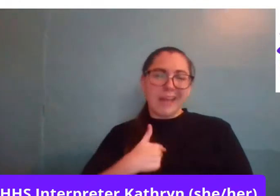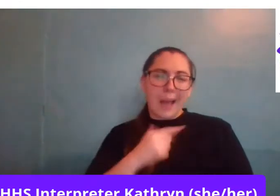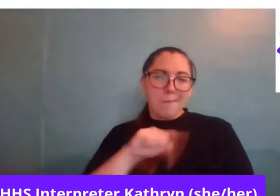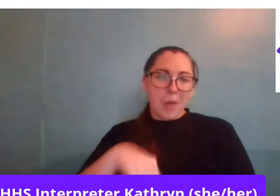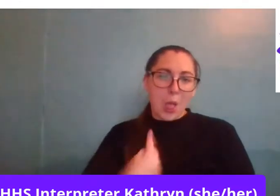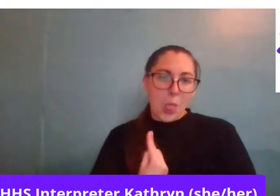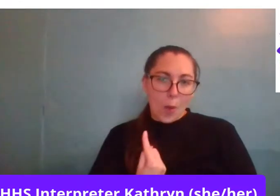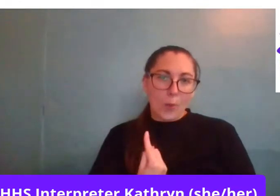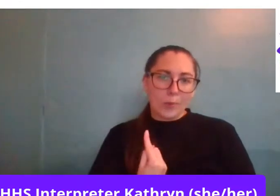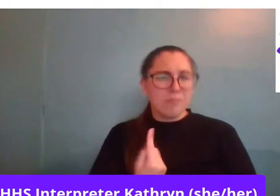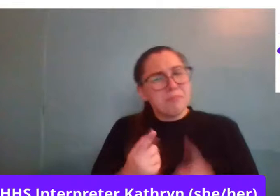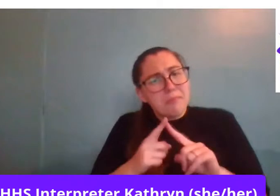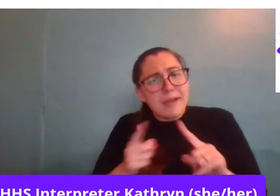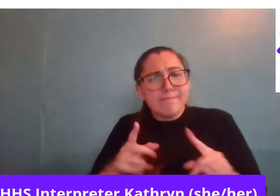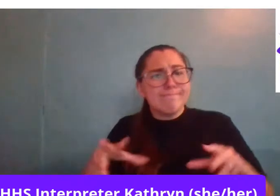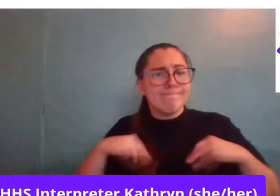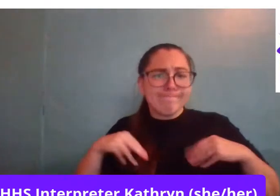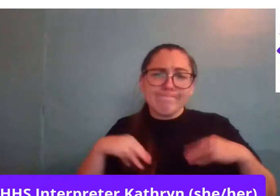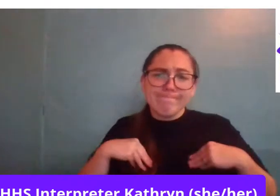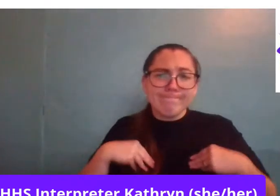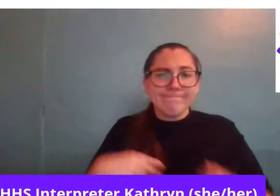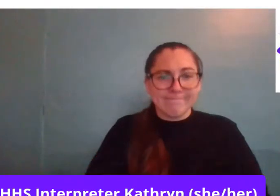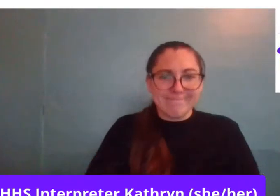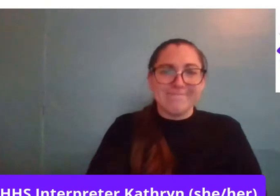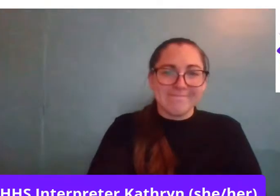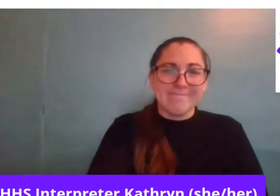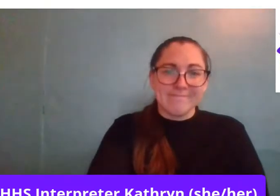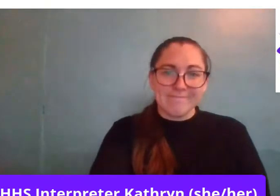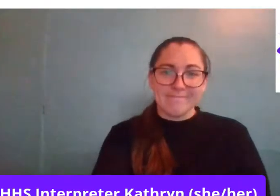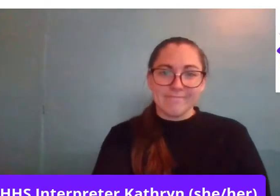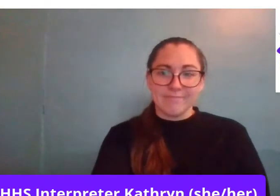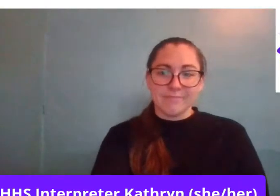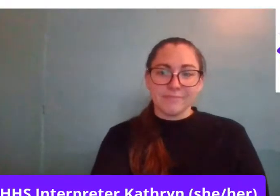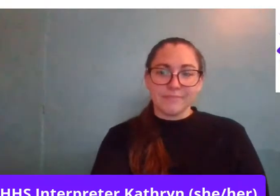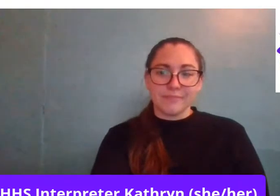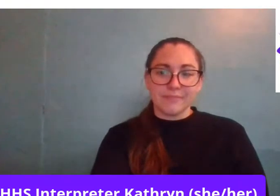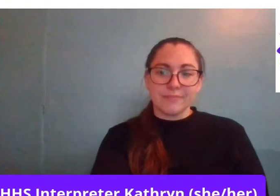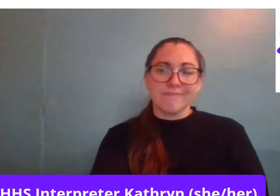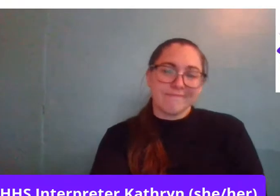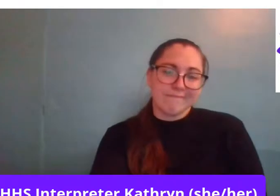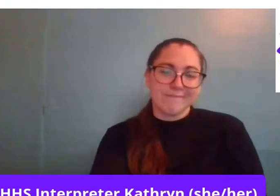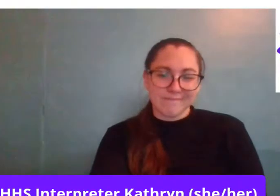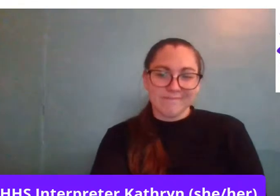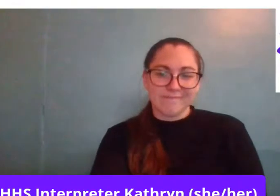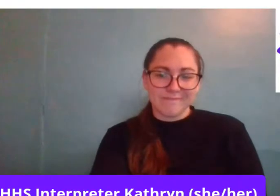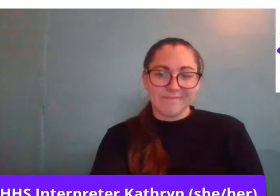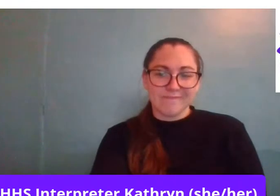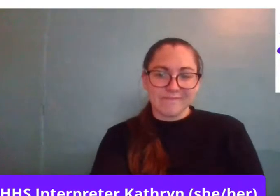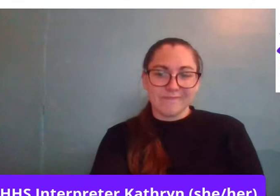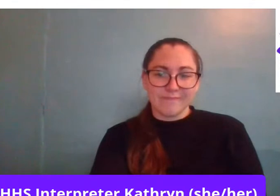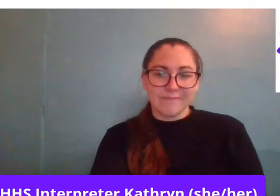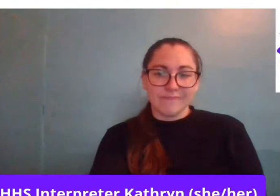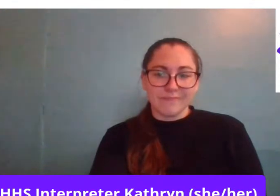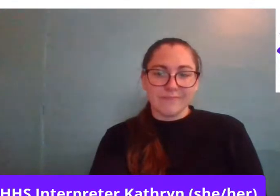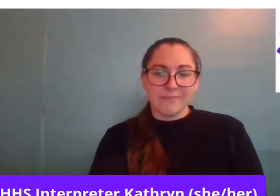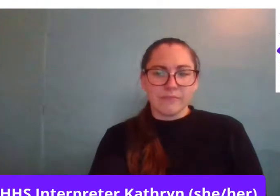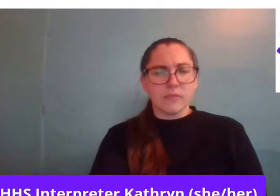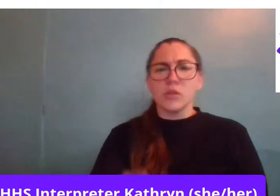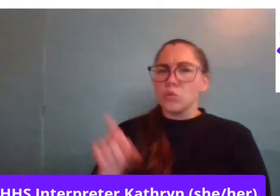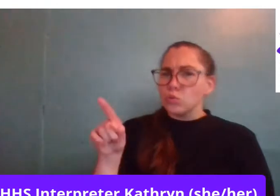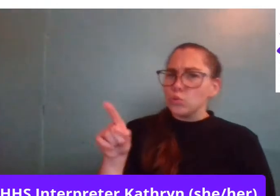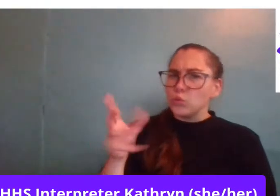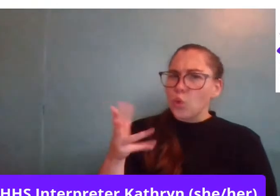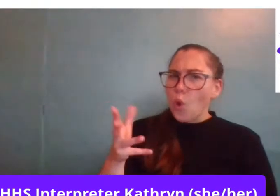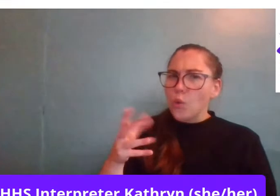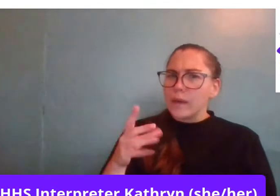is what it is. Mm. Yeah, so. Yeah. And did you already mention where